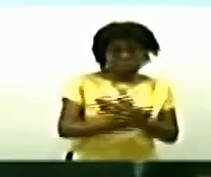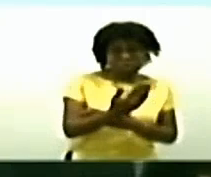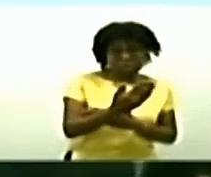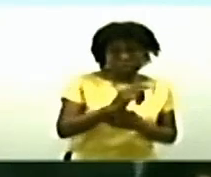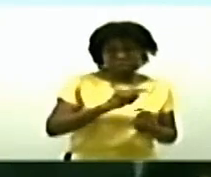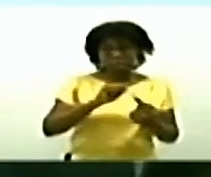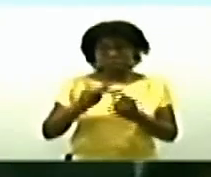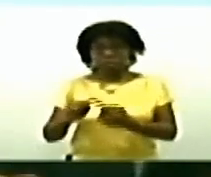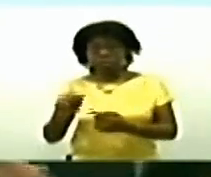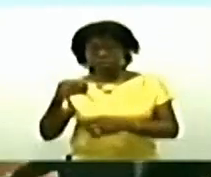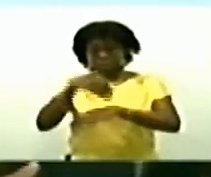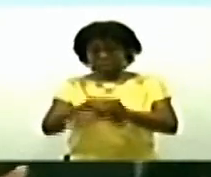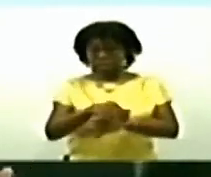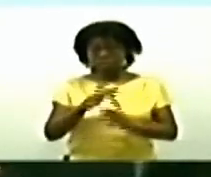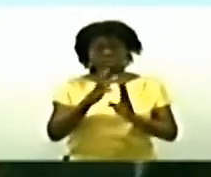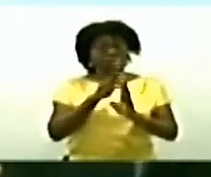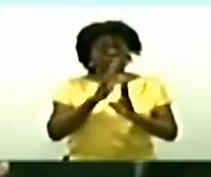night.